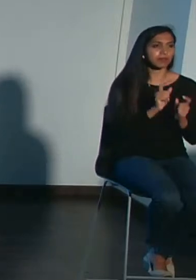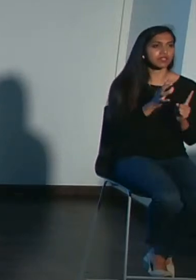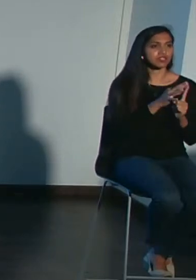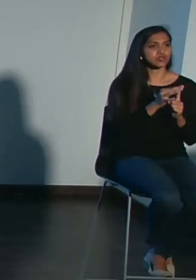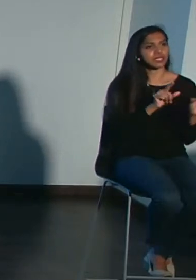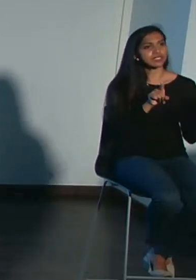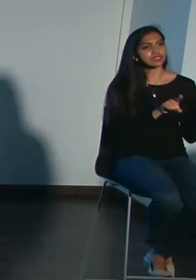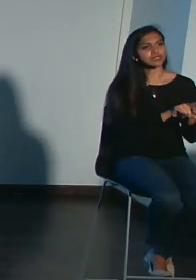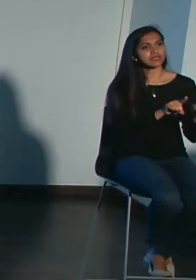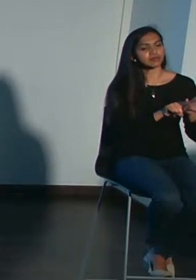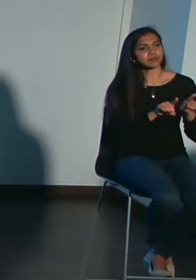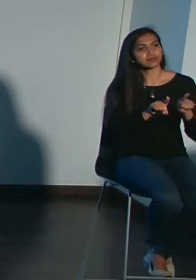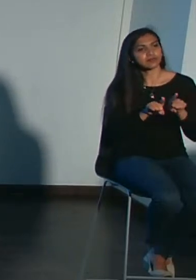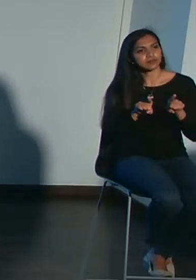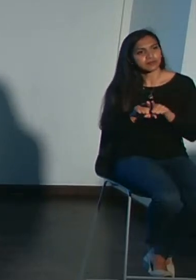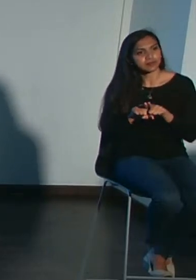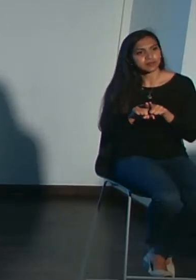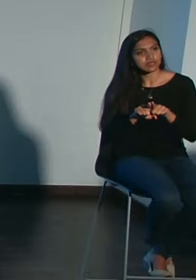with so much,